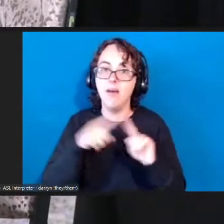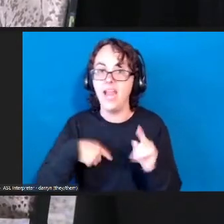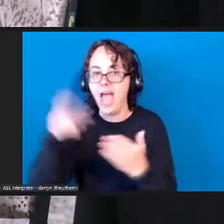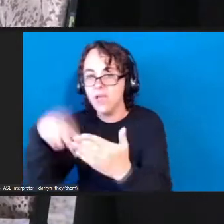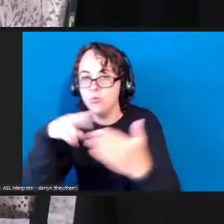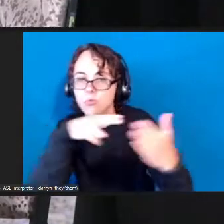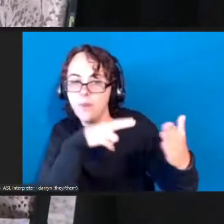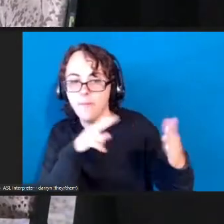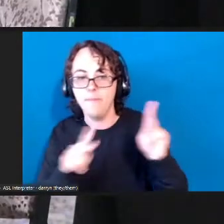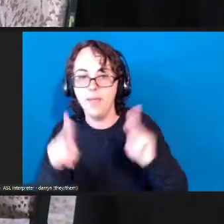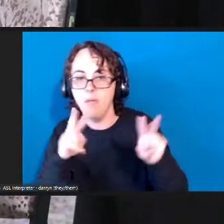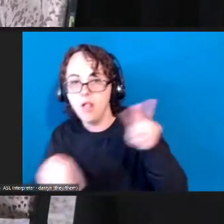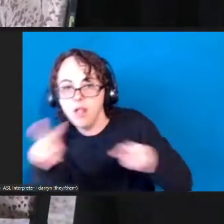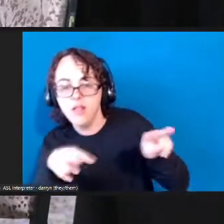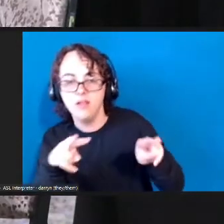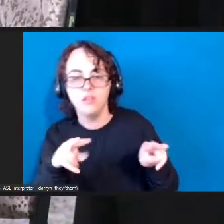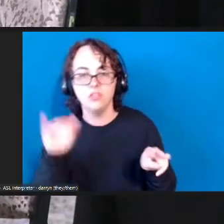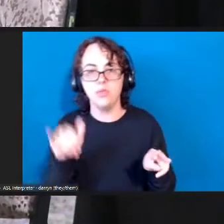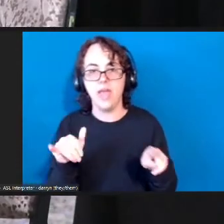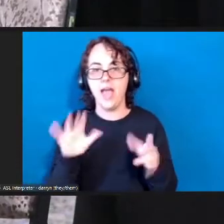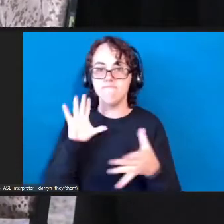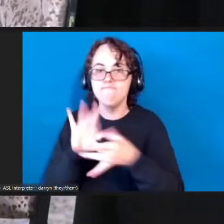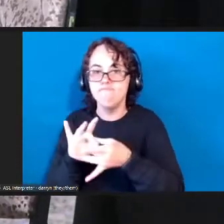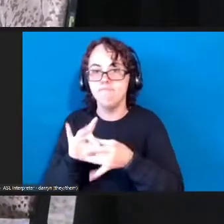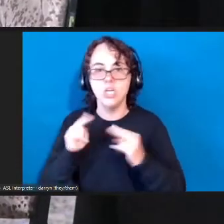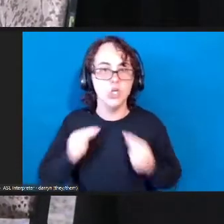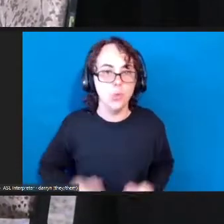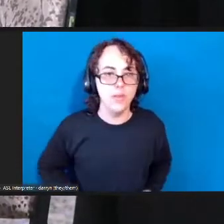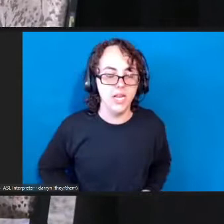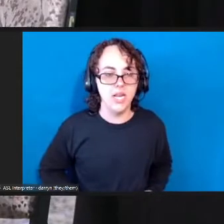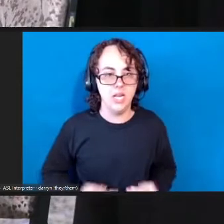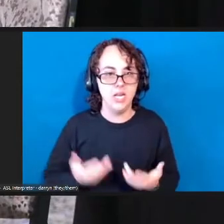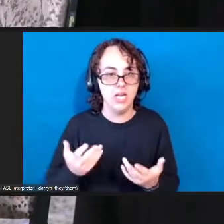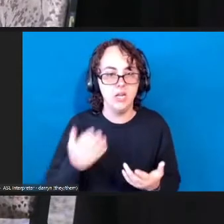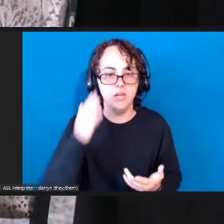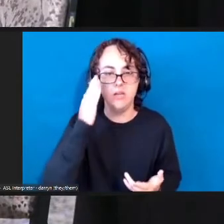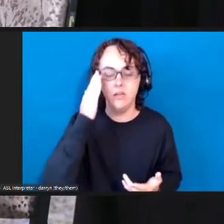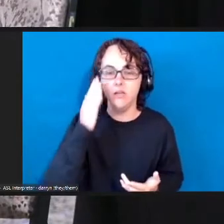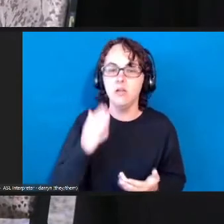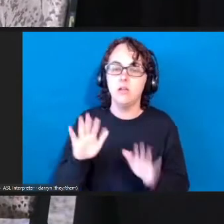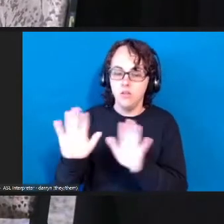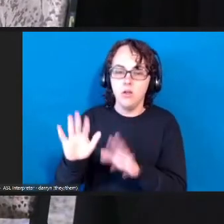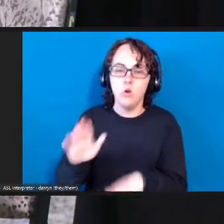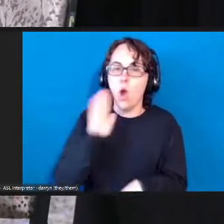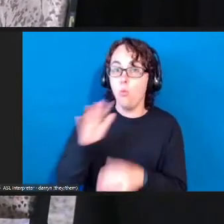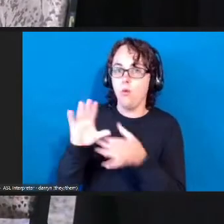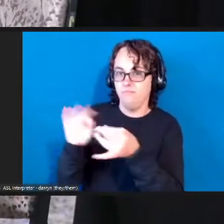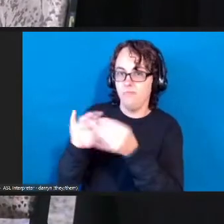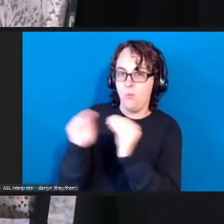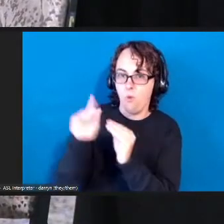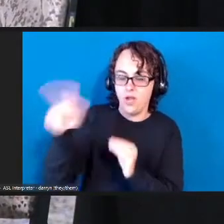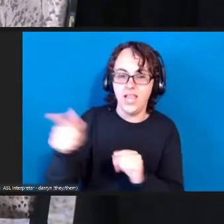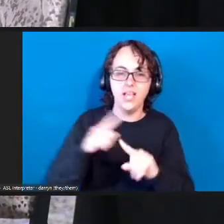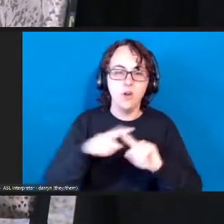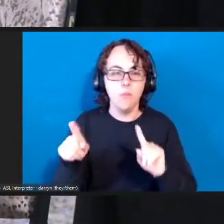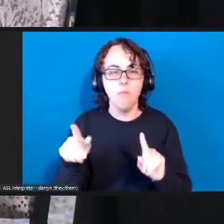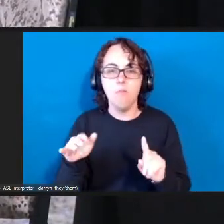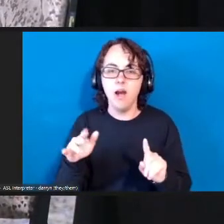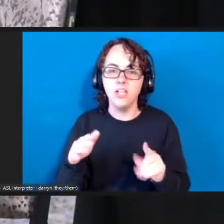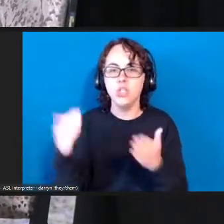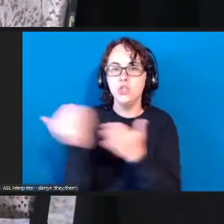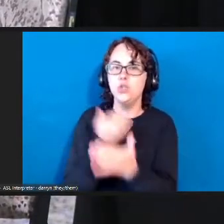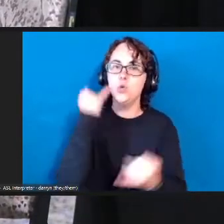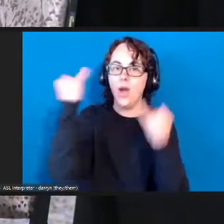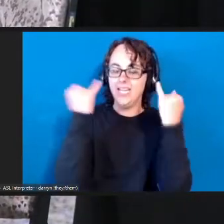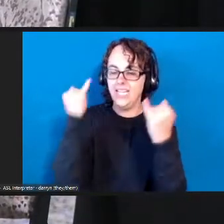talk a little bit later about some ideas that we've formulated on new ways of reading these plays and